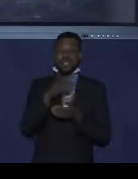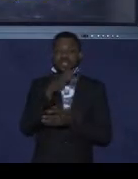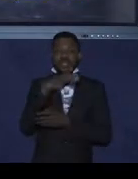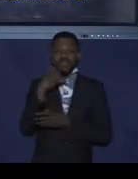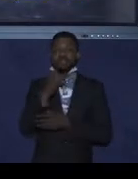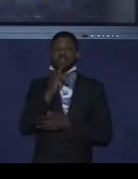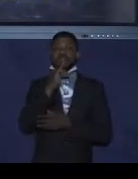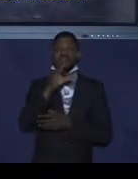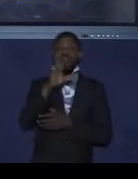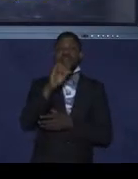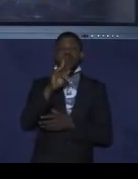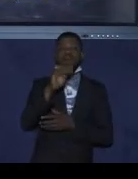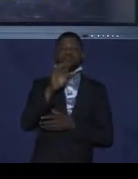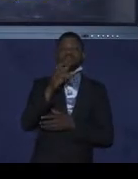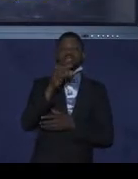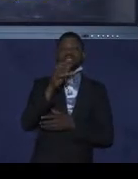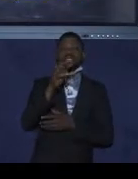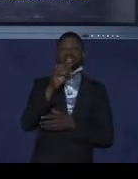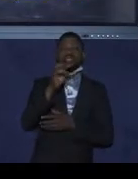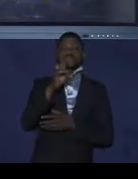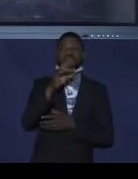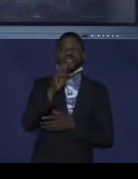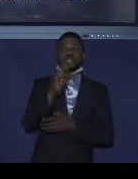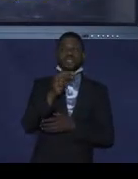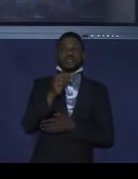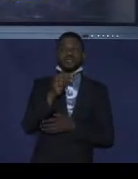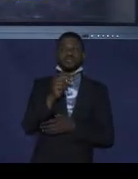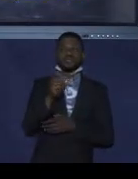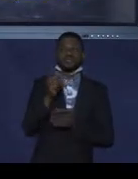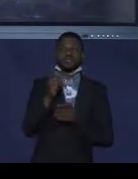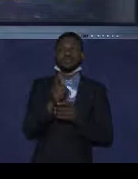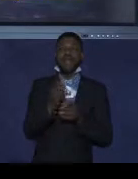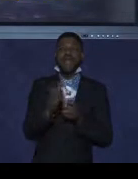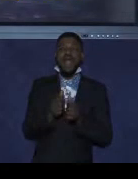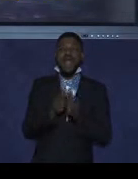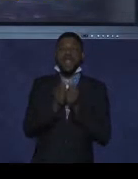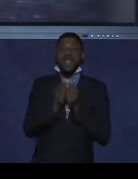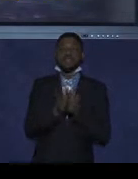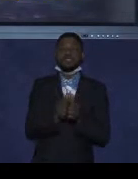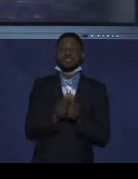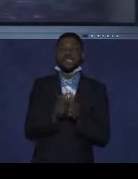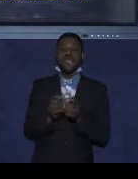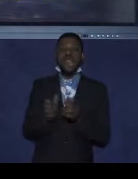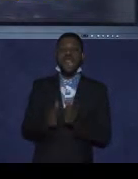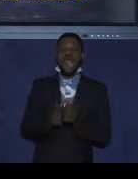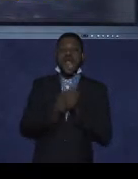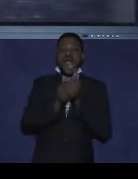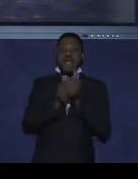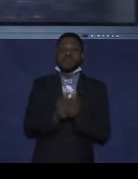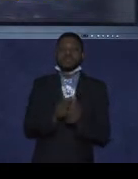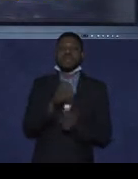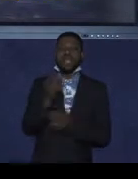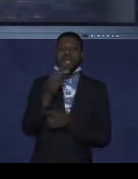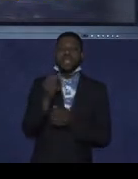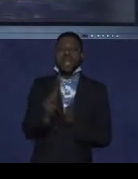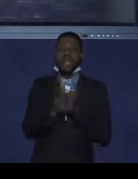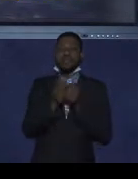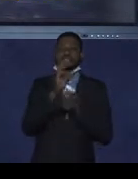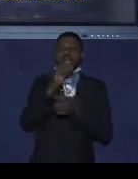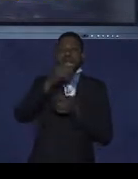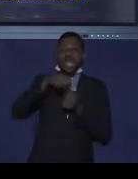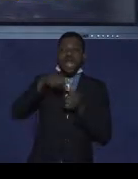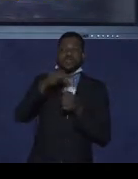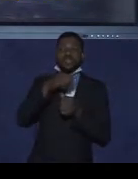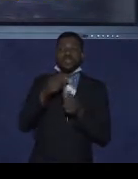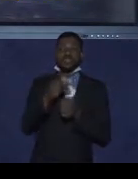called an octogenarian. Lastly, accomplice. Accomplice. An accomplice is an